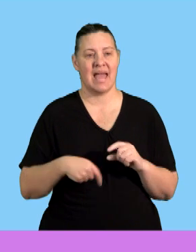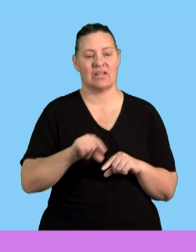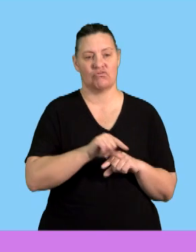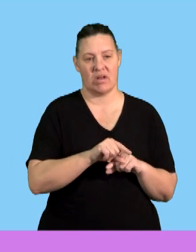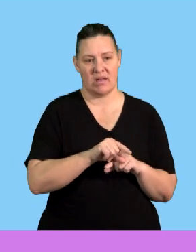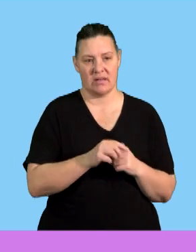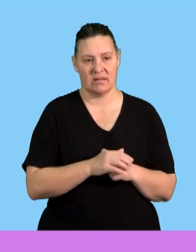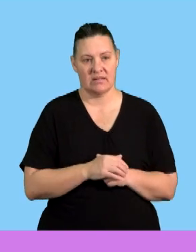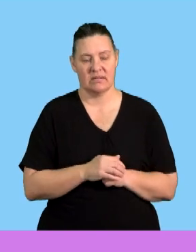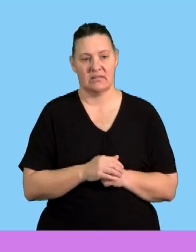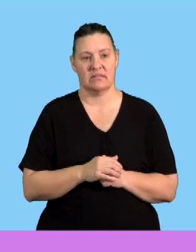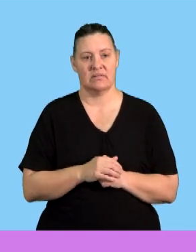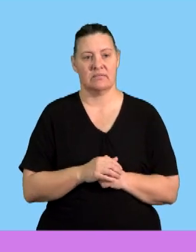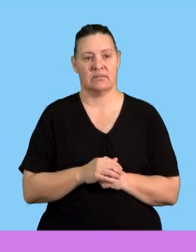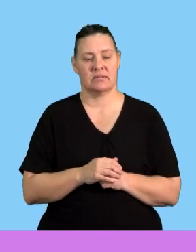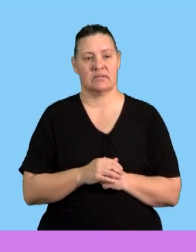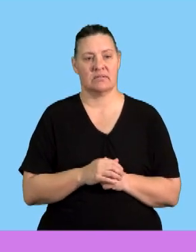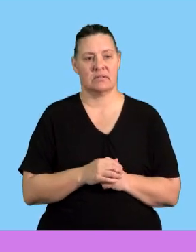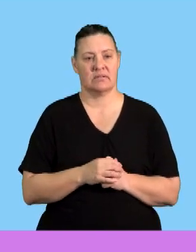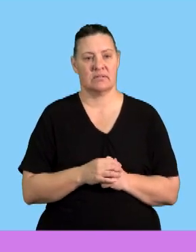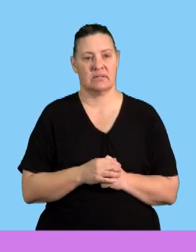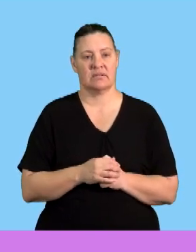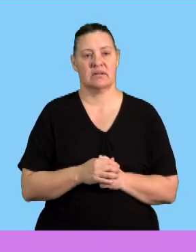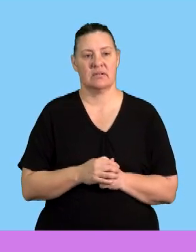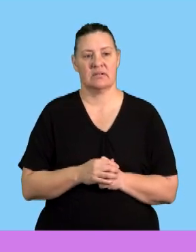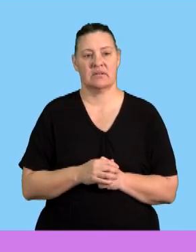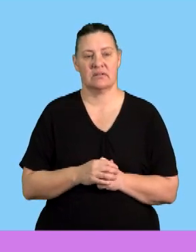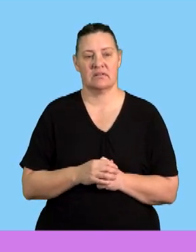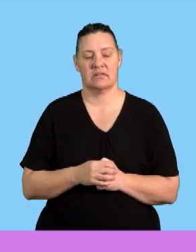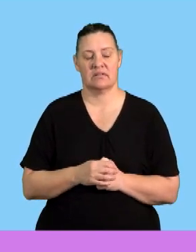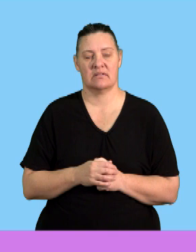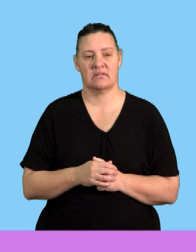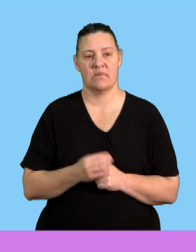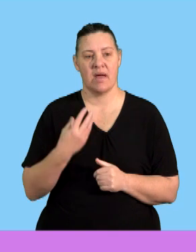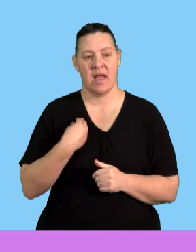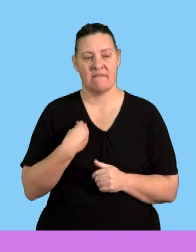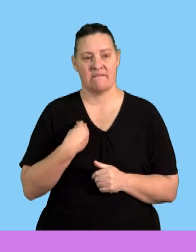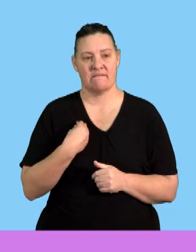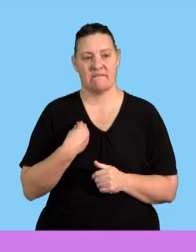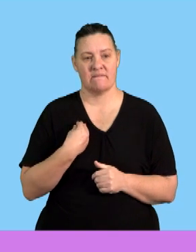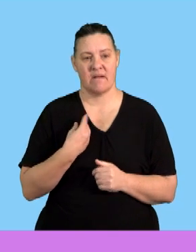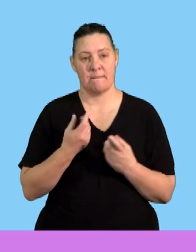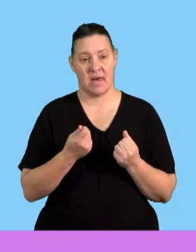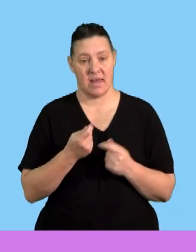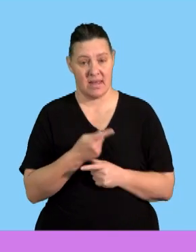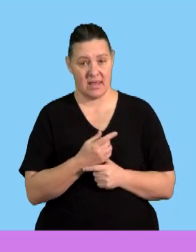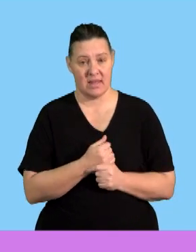extra amount. But if I take my lump sum